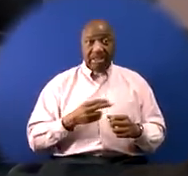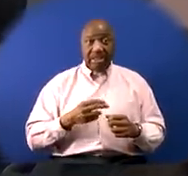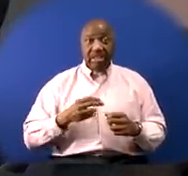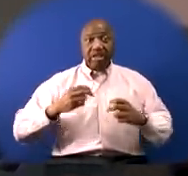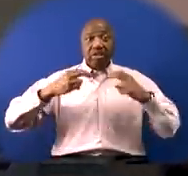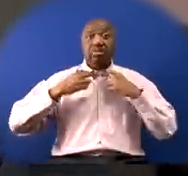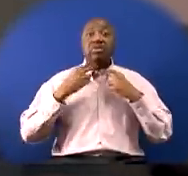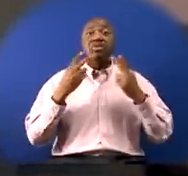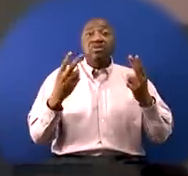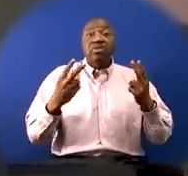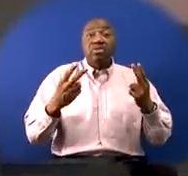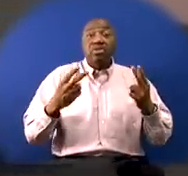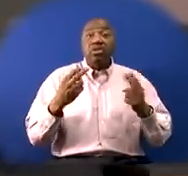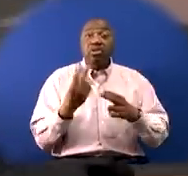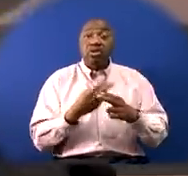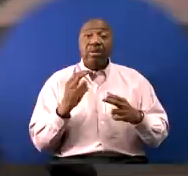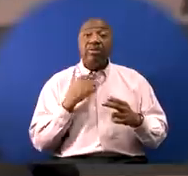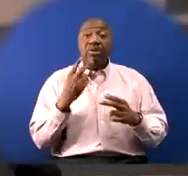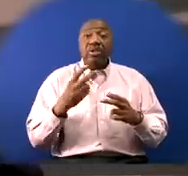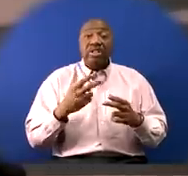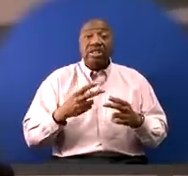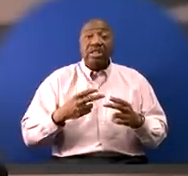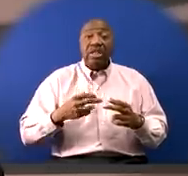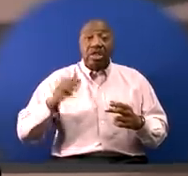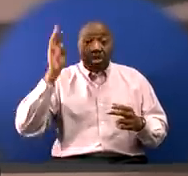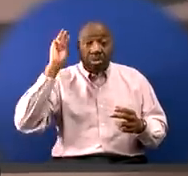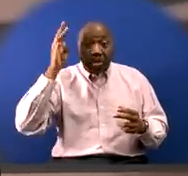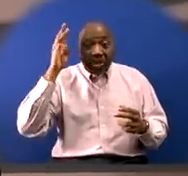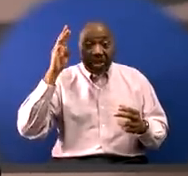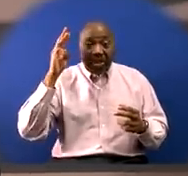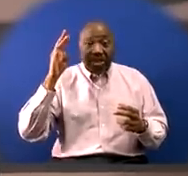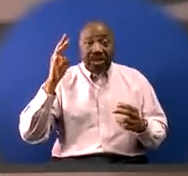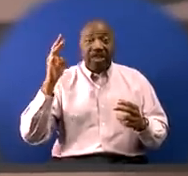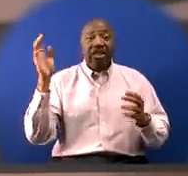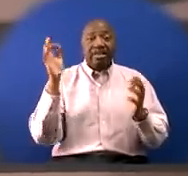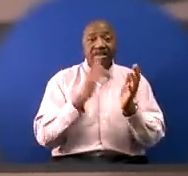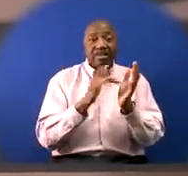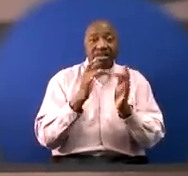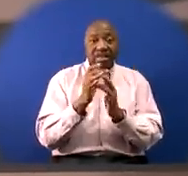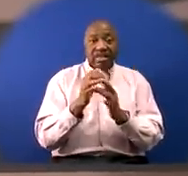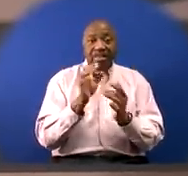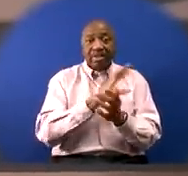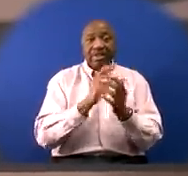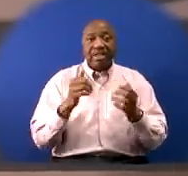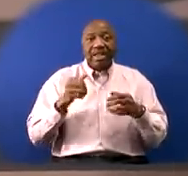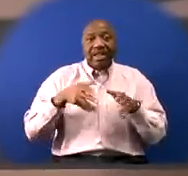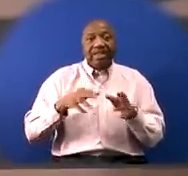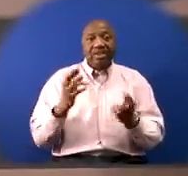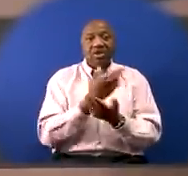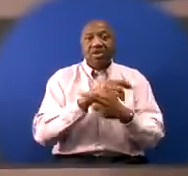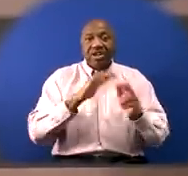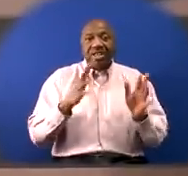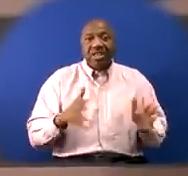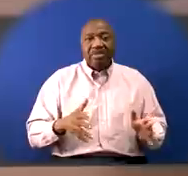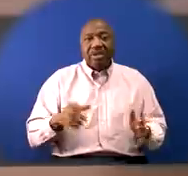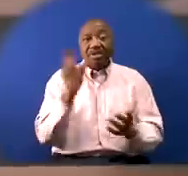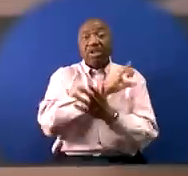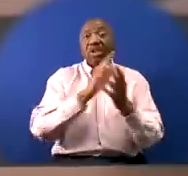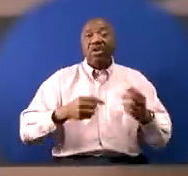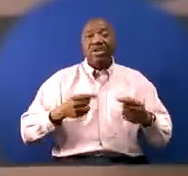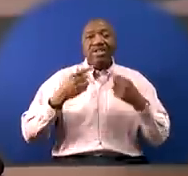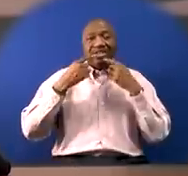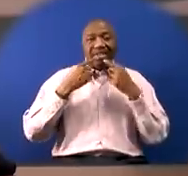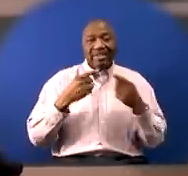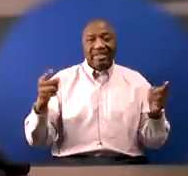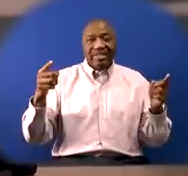vocal witnesses to the crucifixion of the Lord Jesus Christ. So I'm going to ask, let the redeemed of the Lord